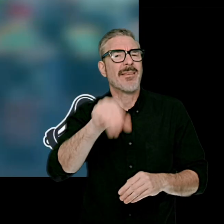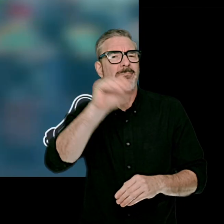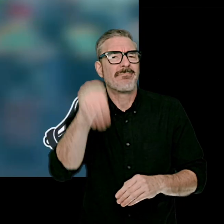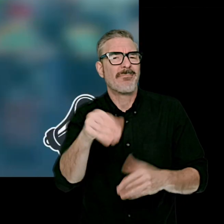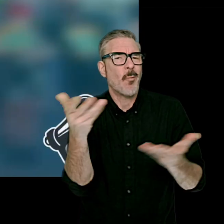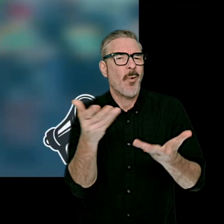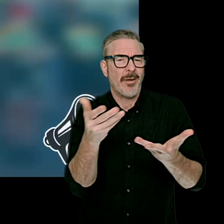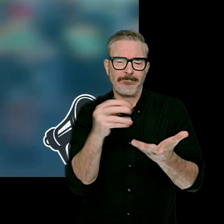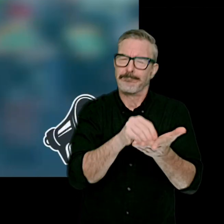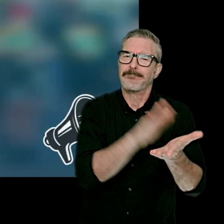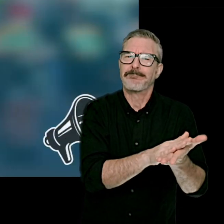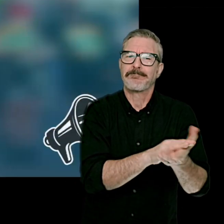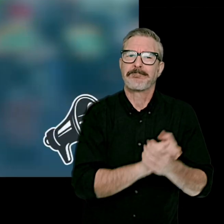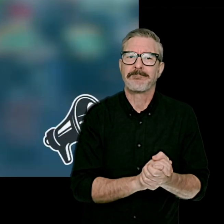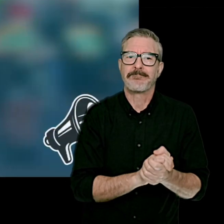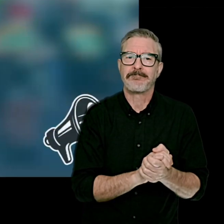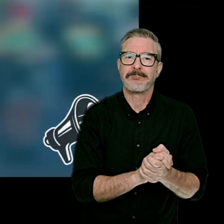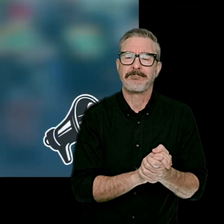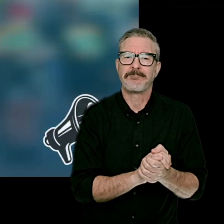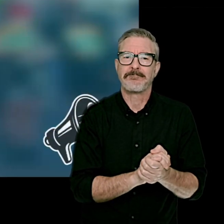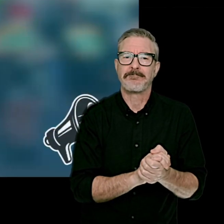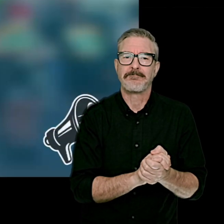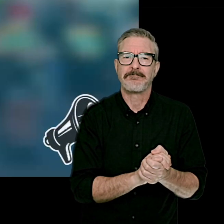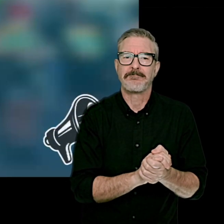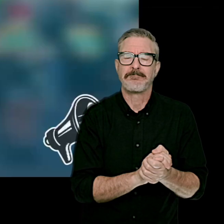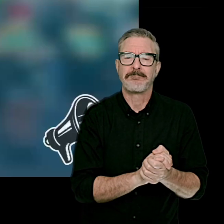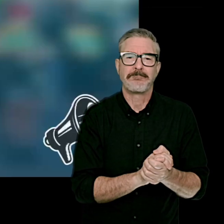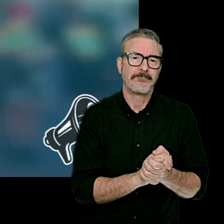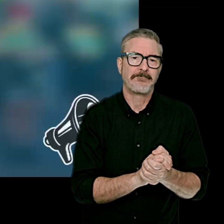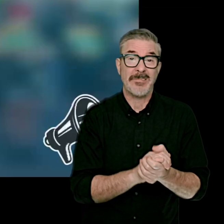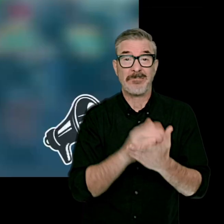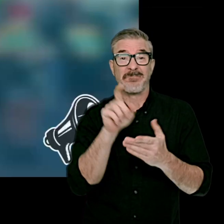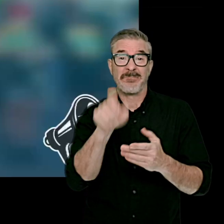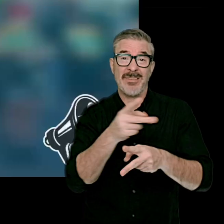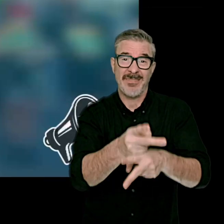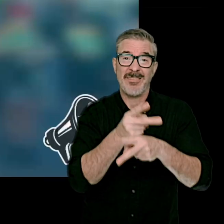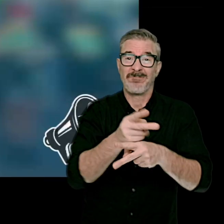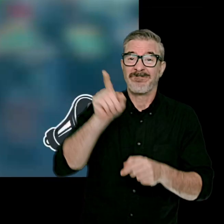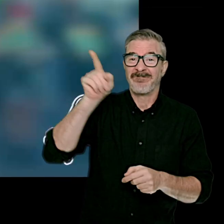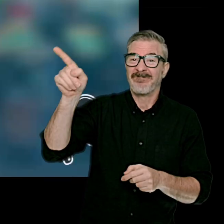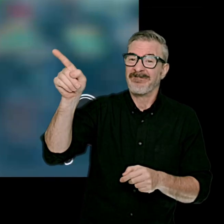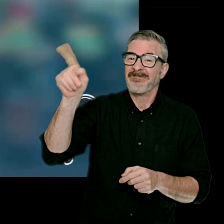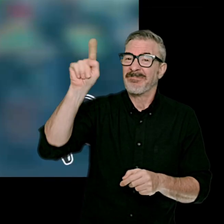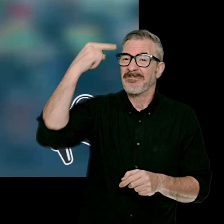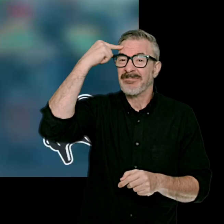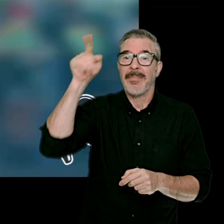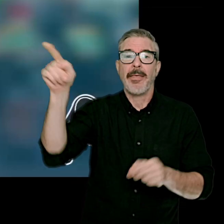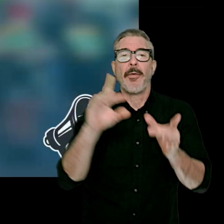And take note of the percentage you receive in tips or percentage that you tip out as well to other employees.